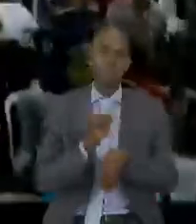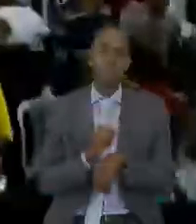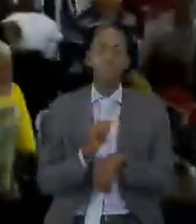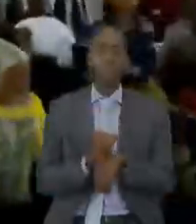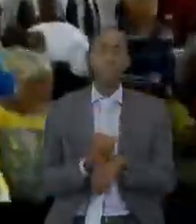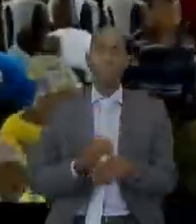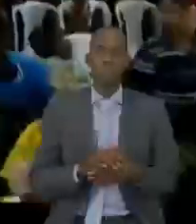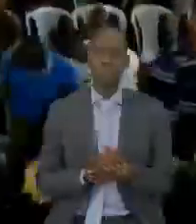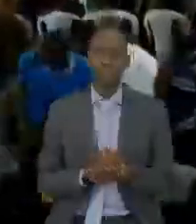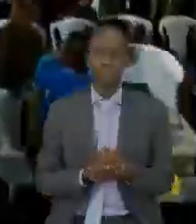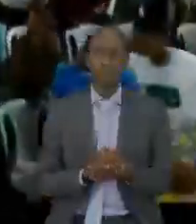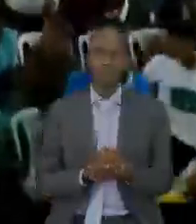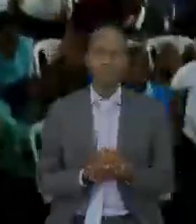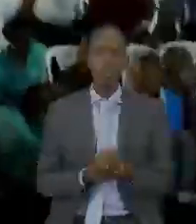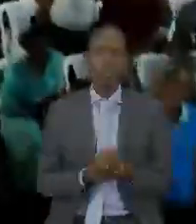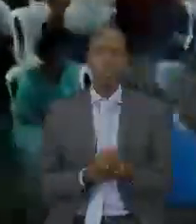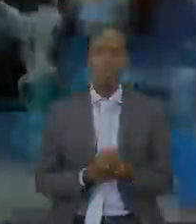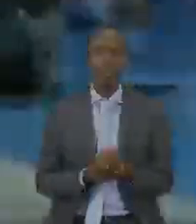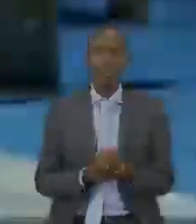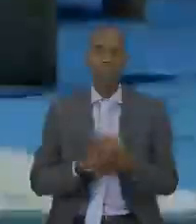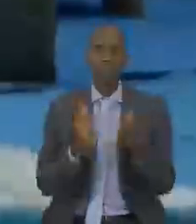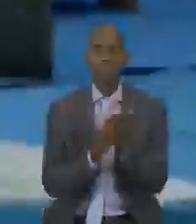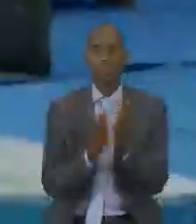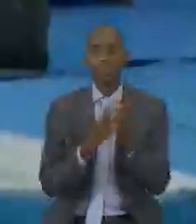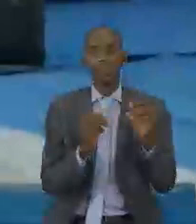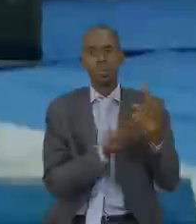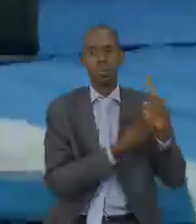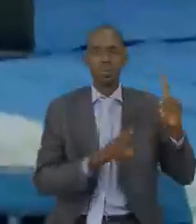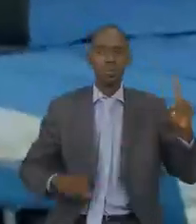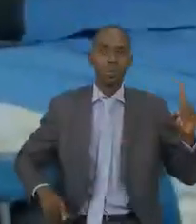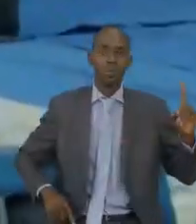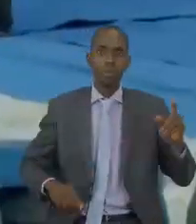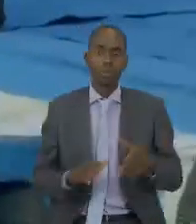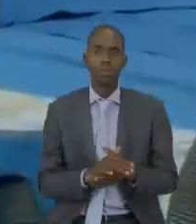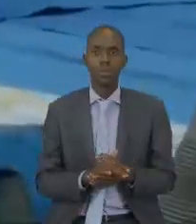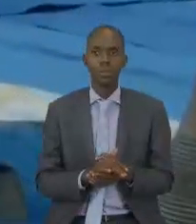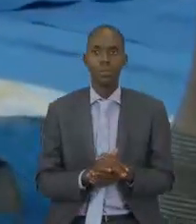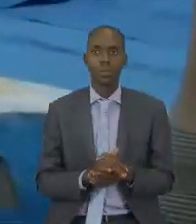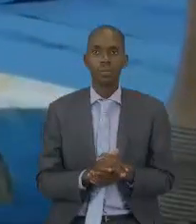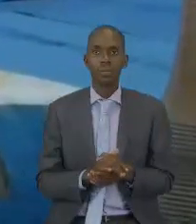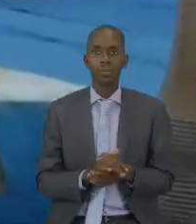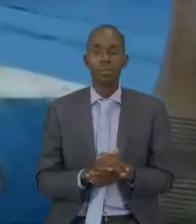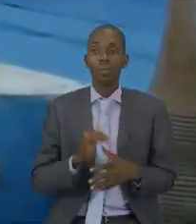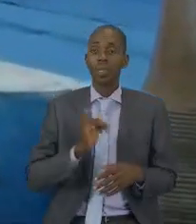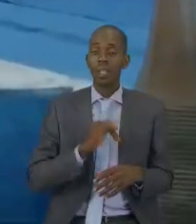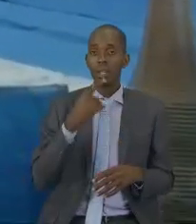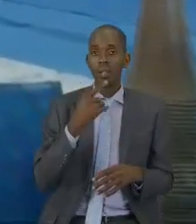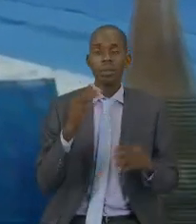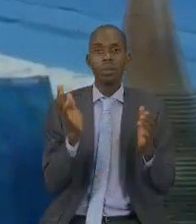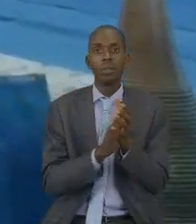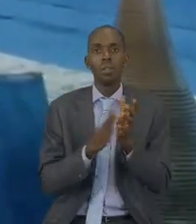Praise the Lord. I said, praise